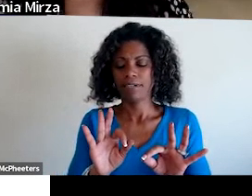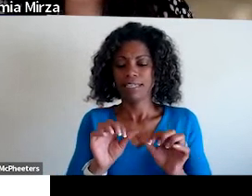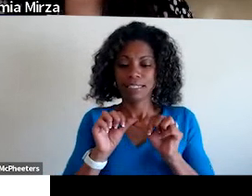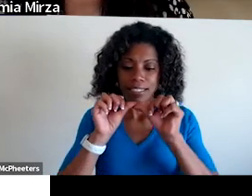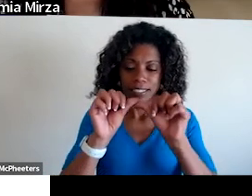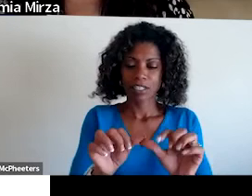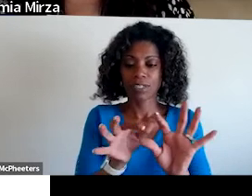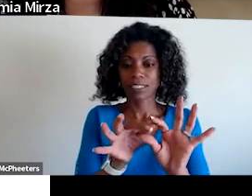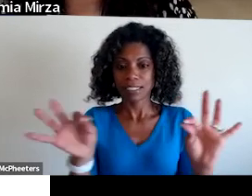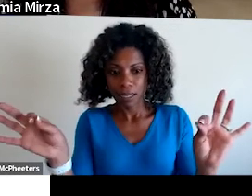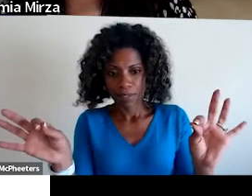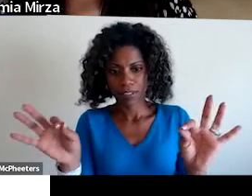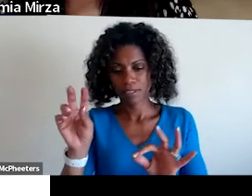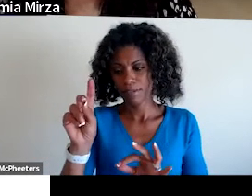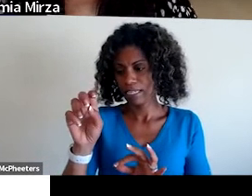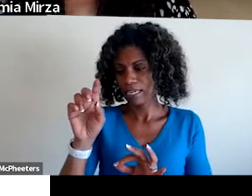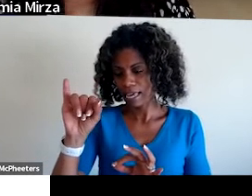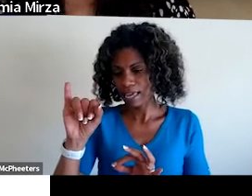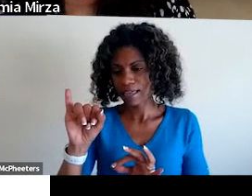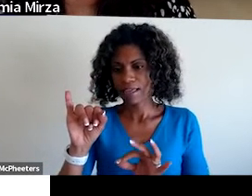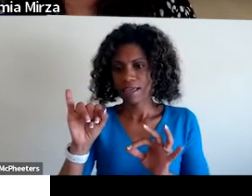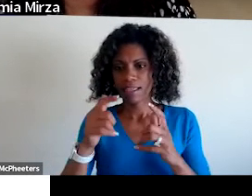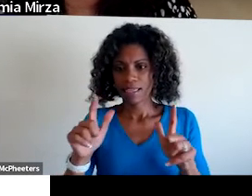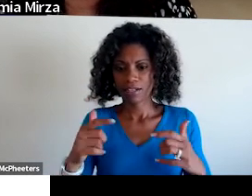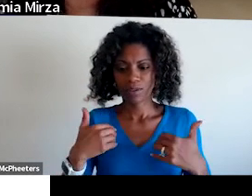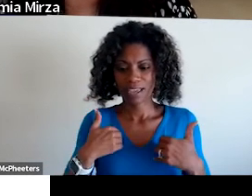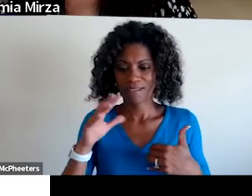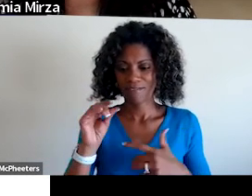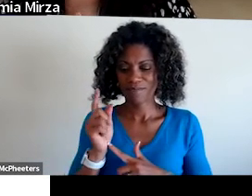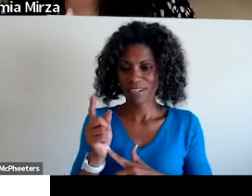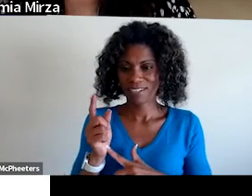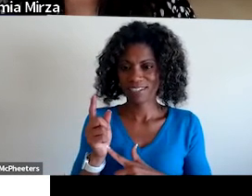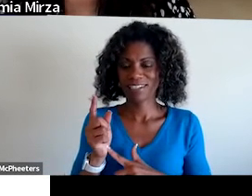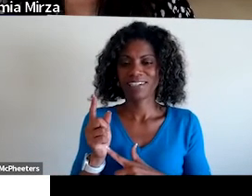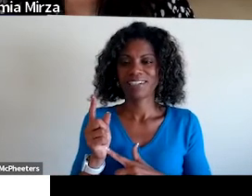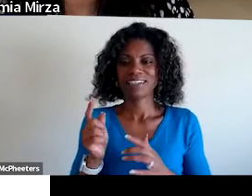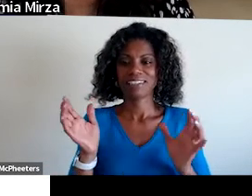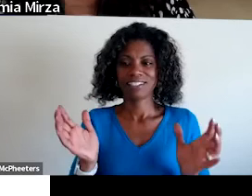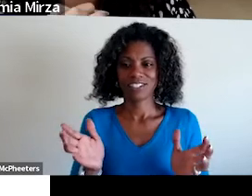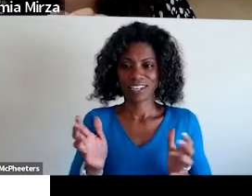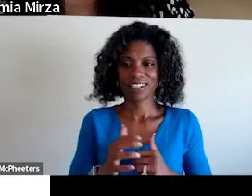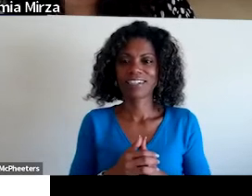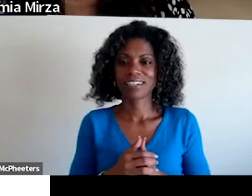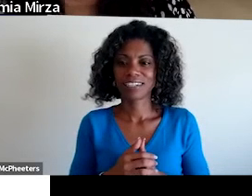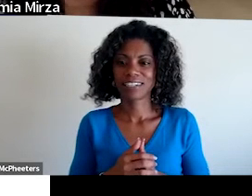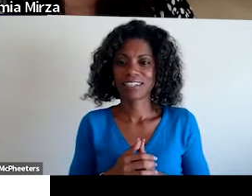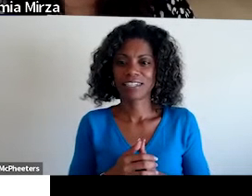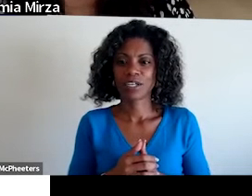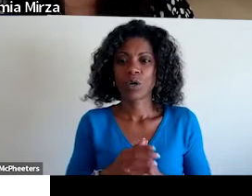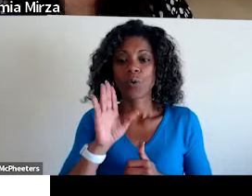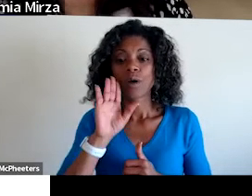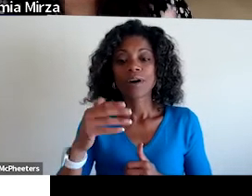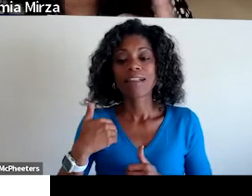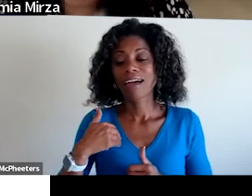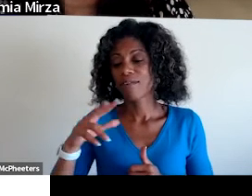and as a field broadly. So we have 50 minutes to chat today. As Sean shared, we are going to have a 30-minute